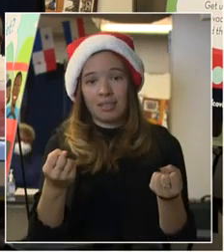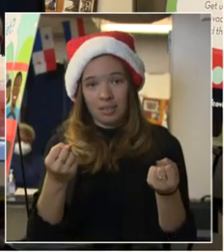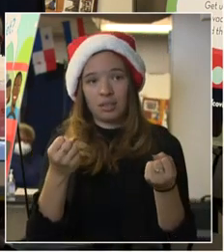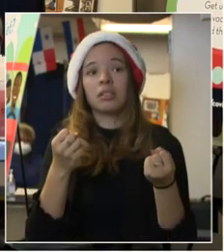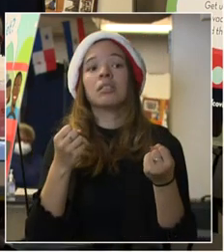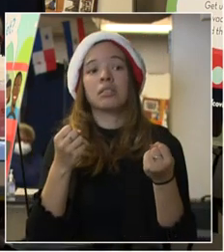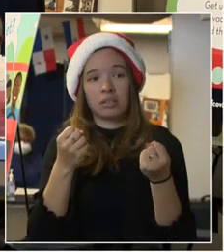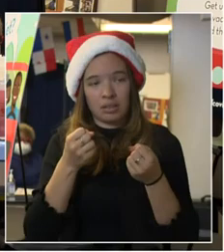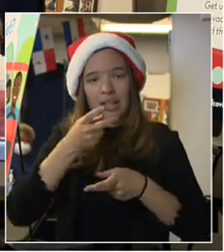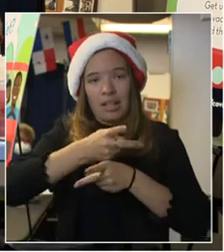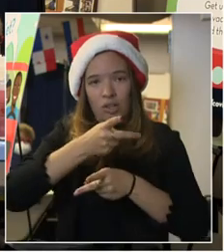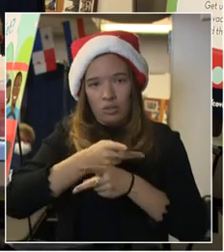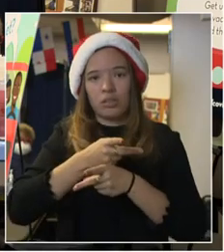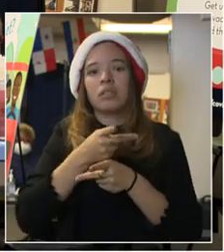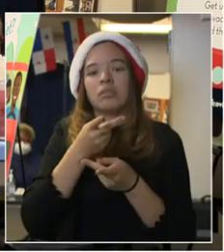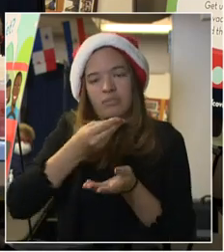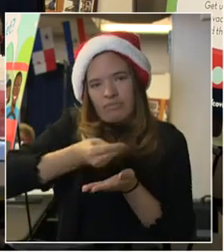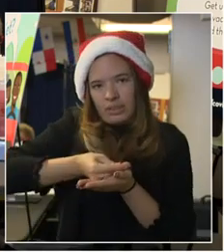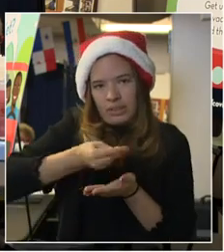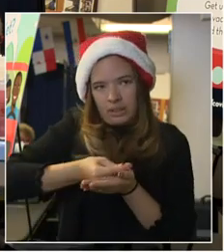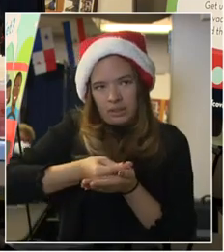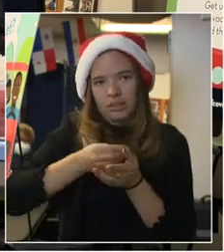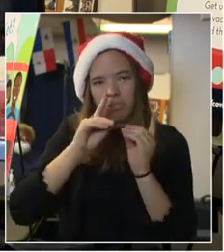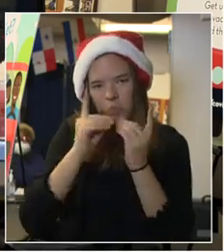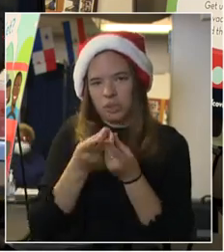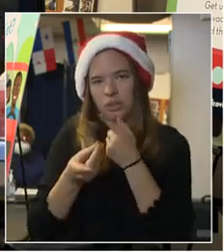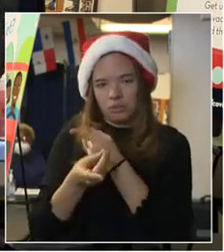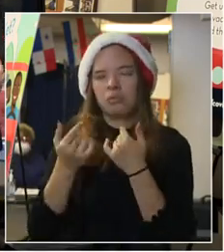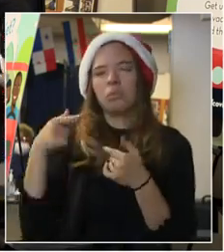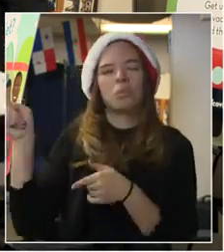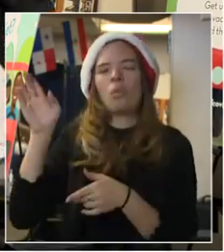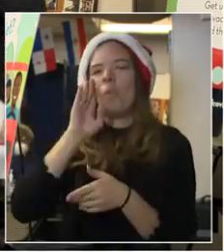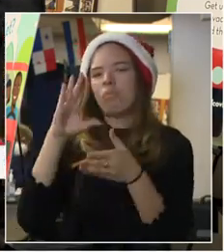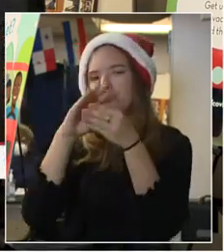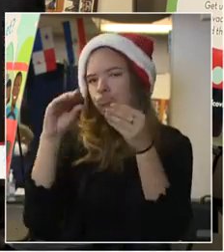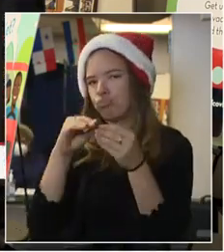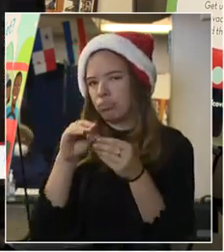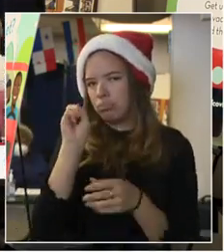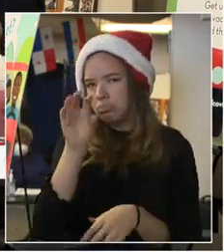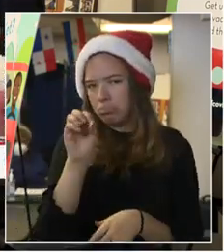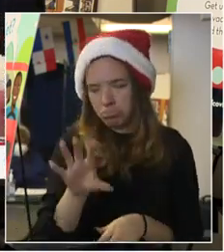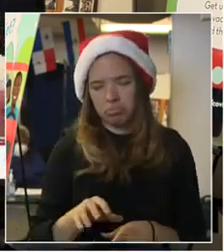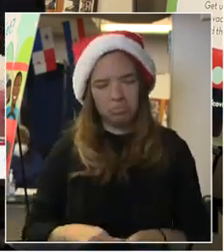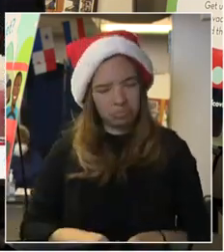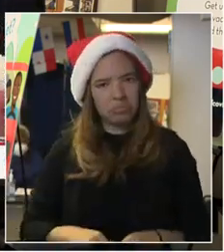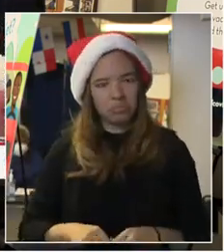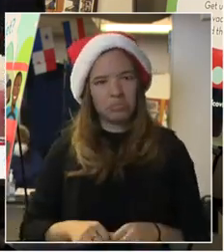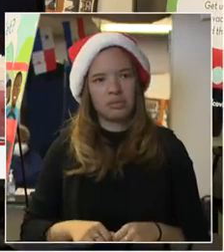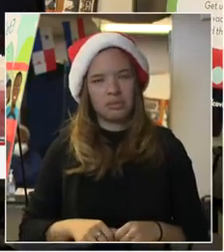bring comments on behalf of the administration. Welcome, Wayne. Thank you, Jim. Thank you very much.